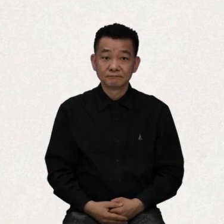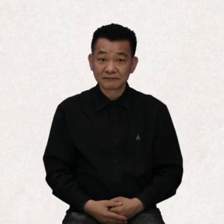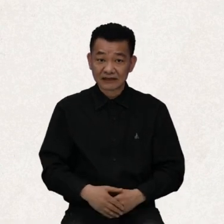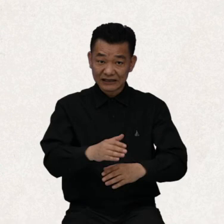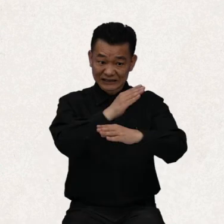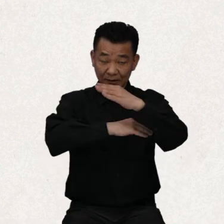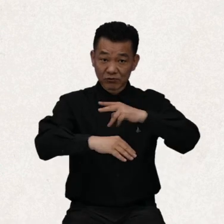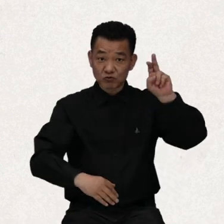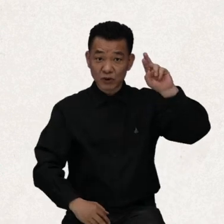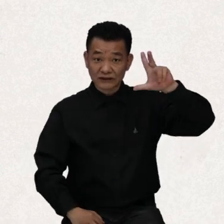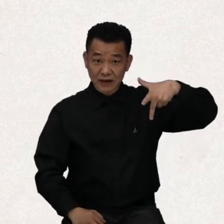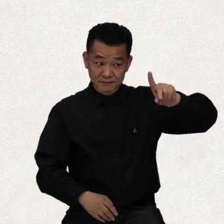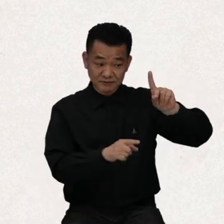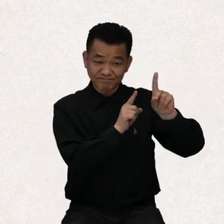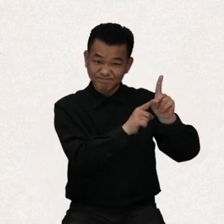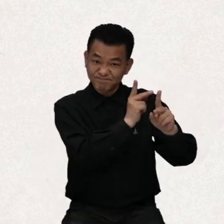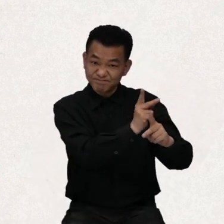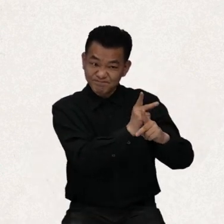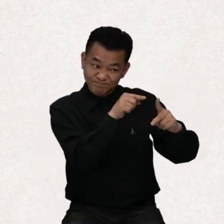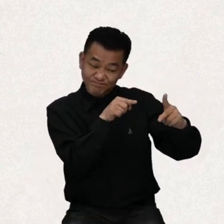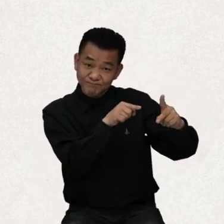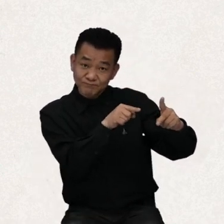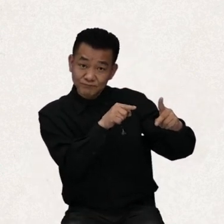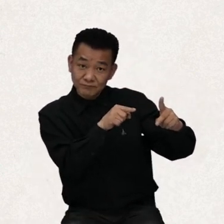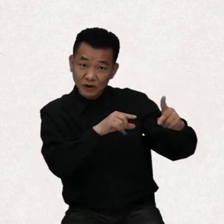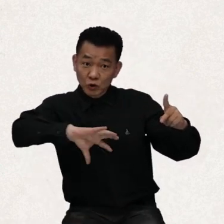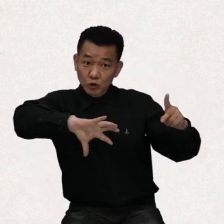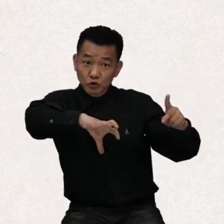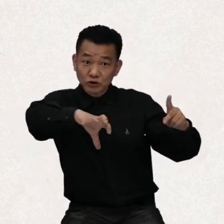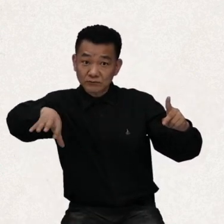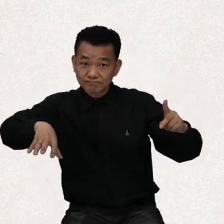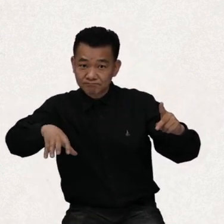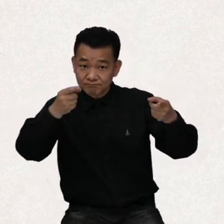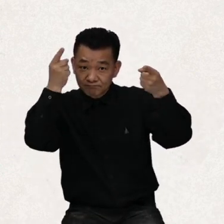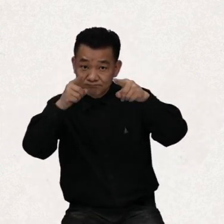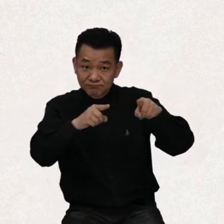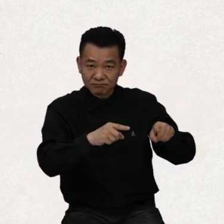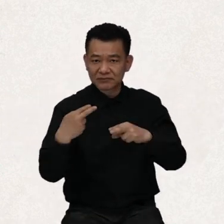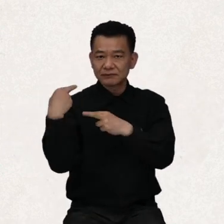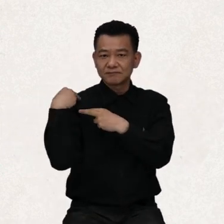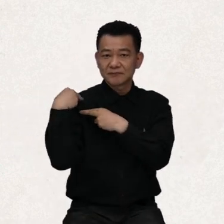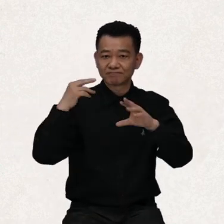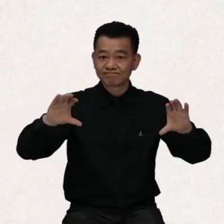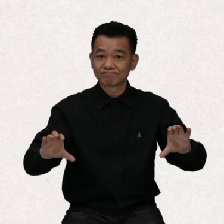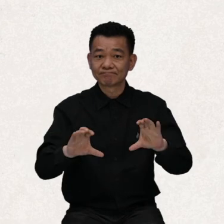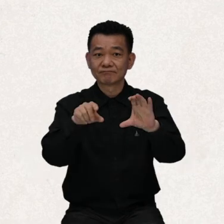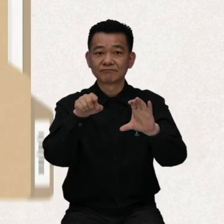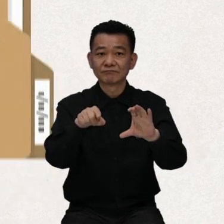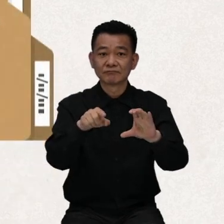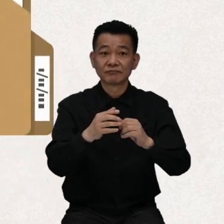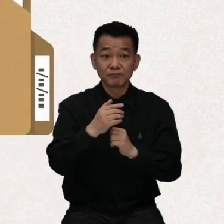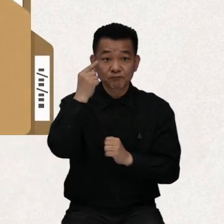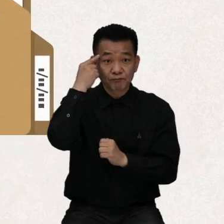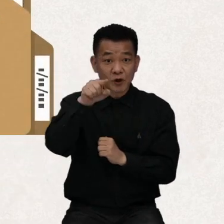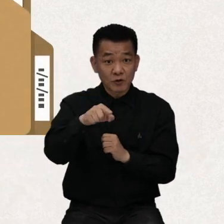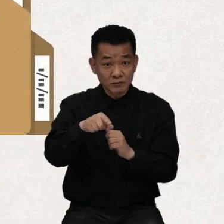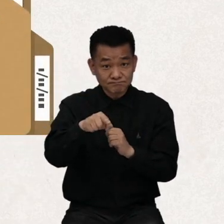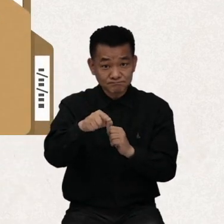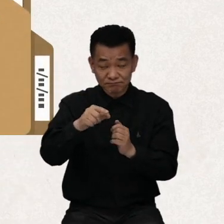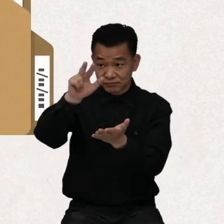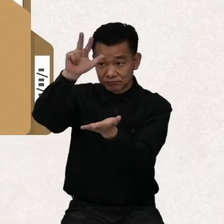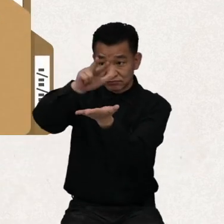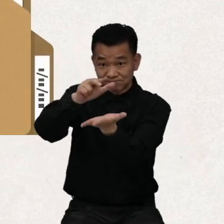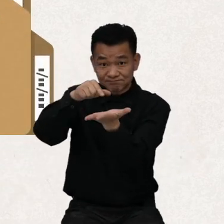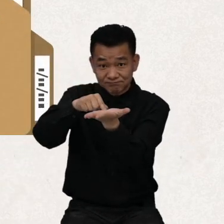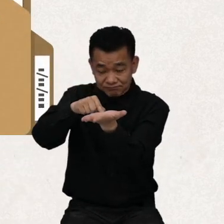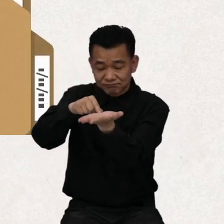Each state party shall submit to the committee a report on measures taken to give effect to its obligations within 2 years